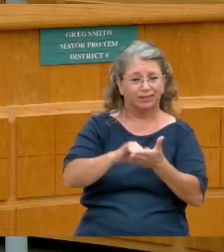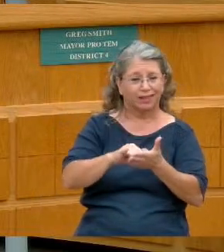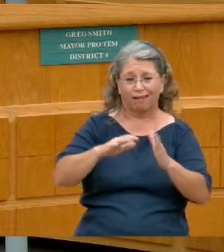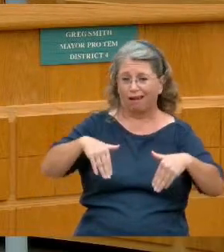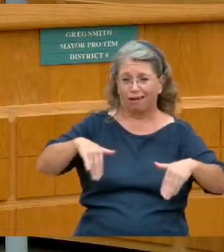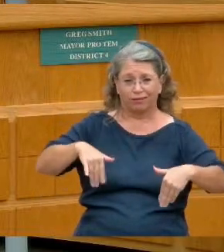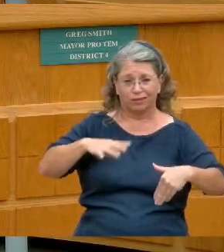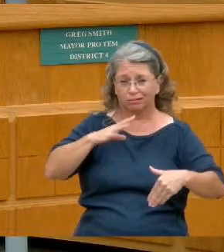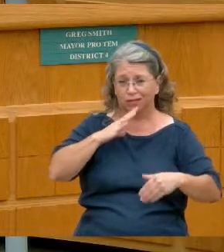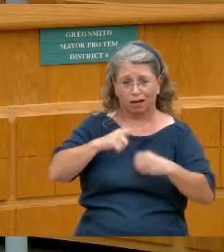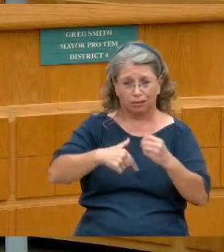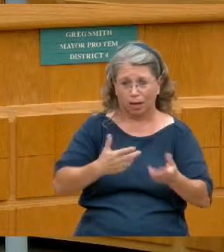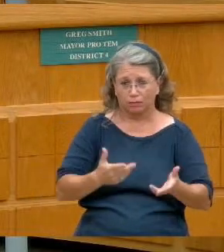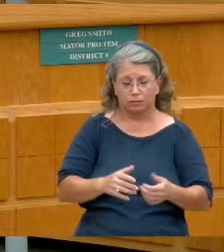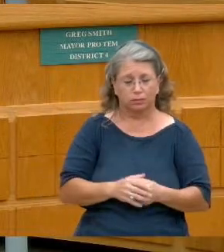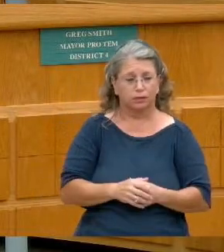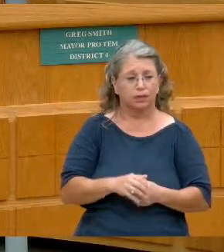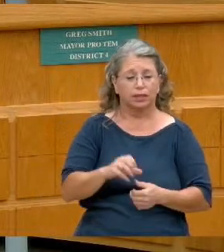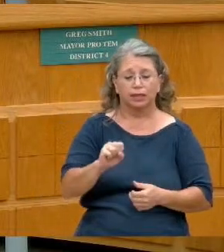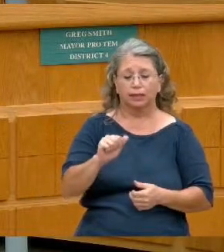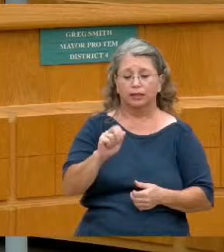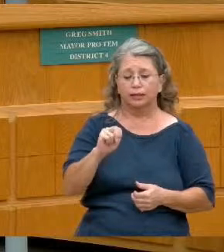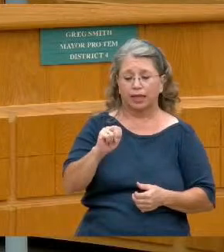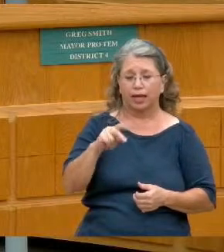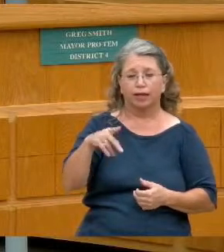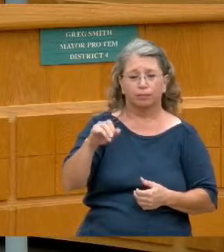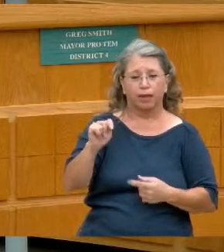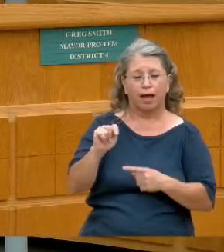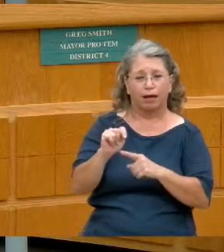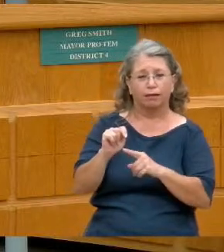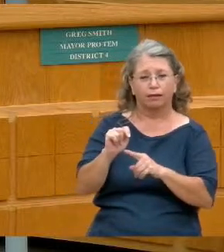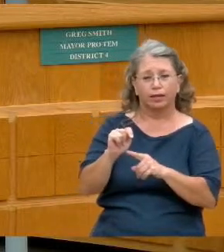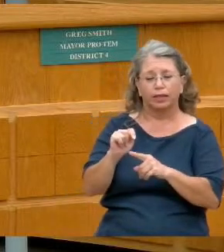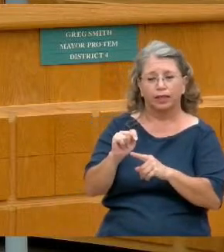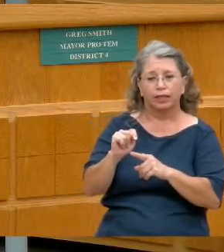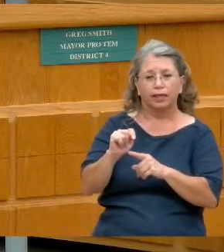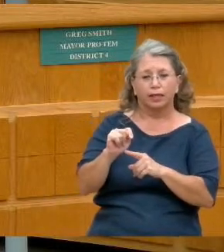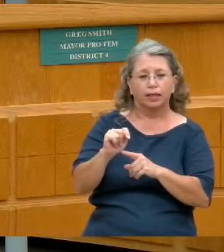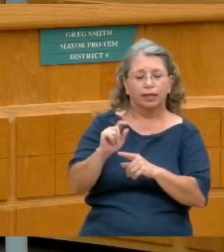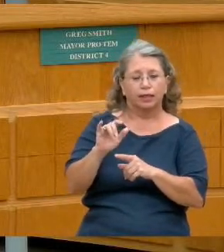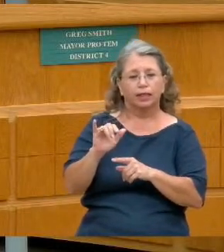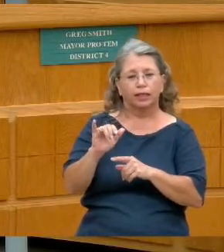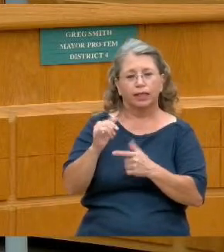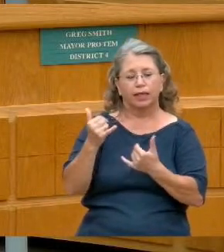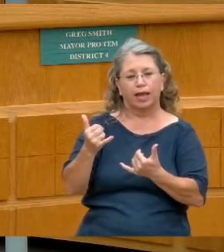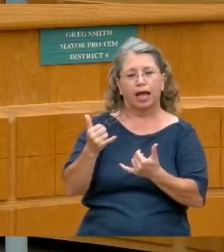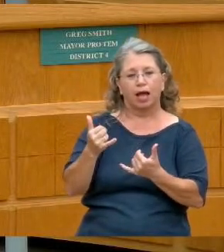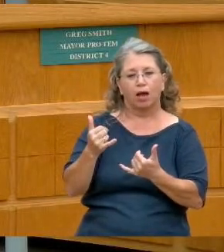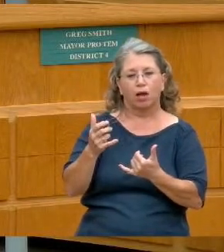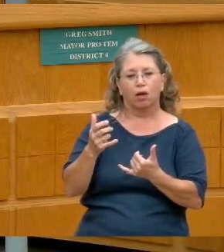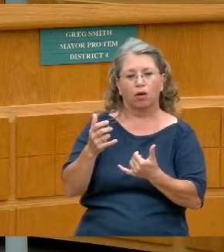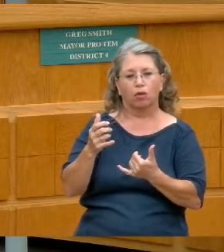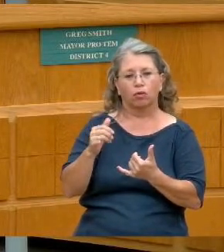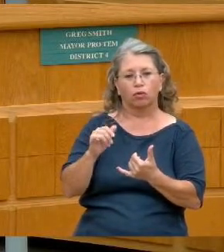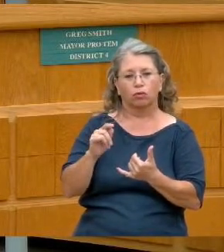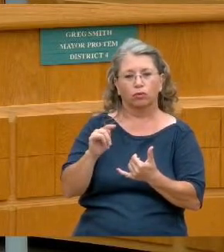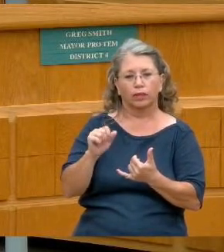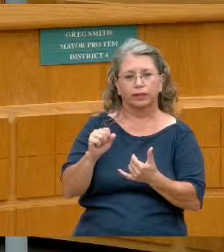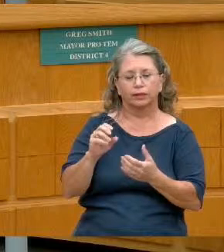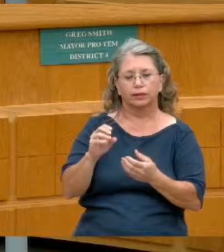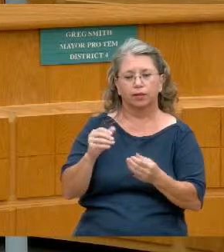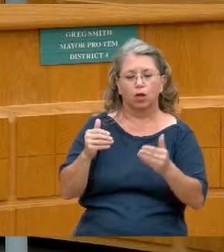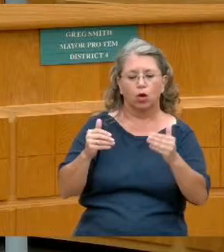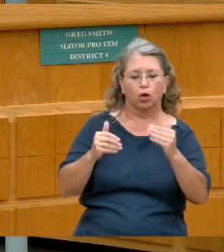week. San Patricio, we have talked about. It's kind of graduated at this point to a more Nueces